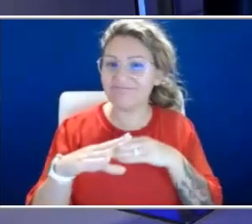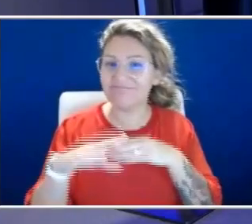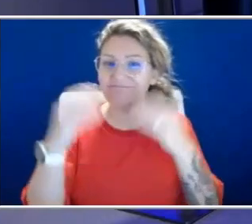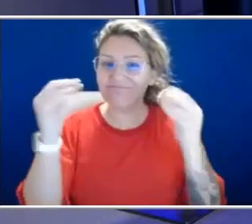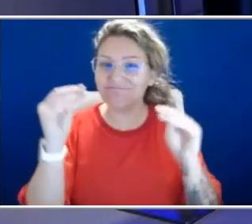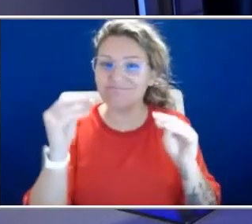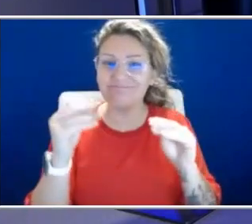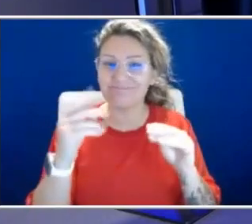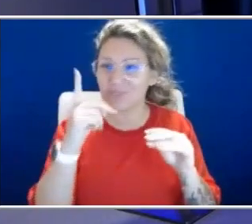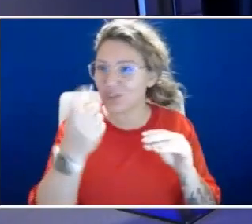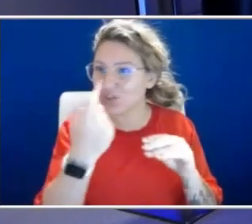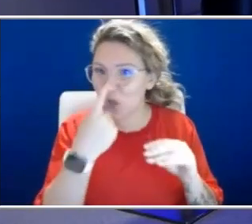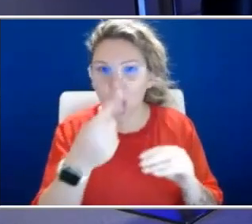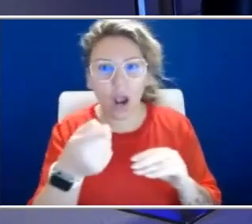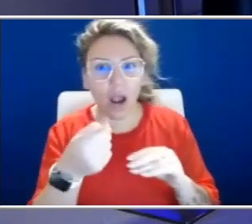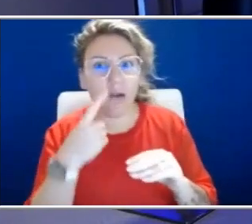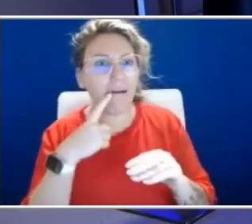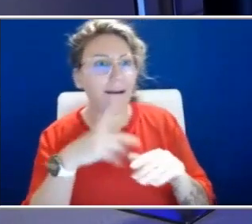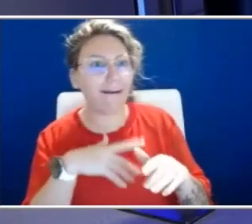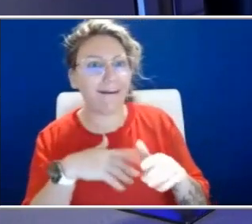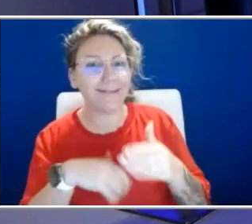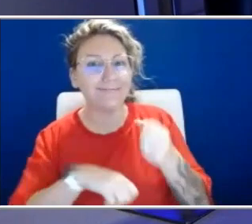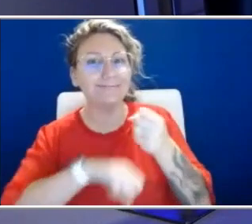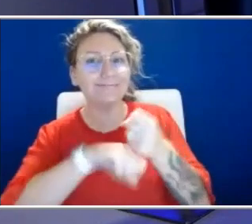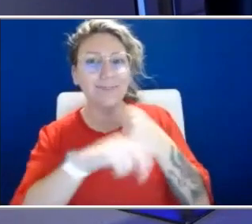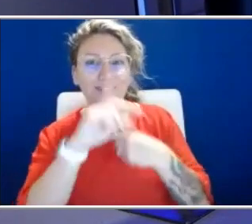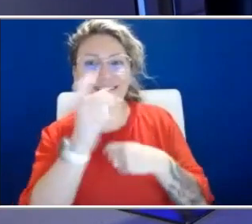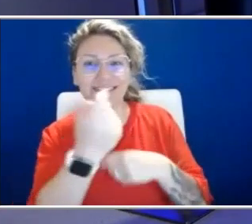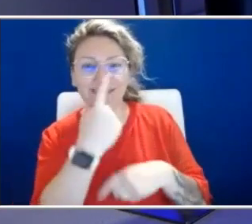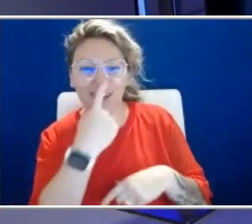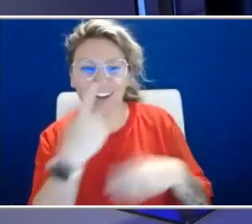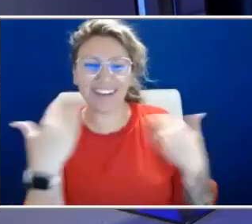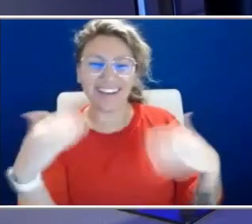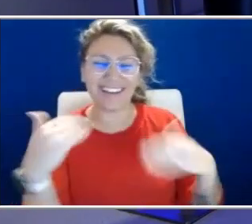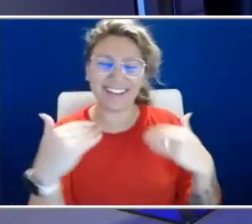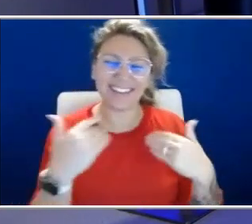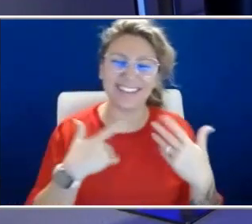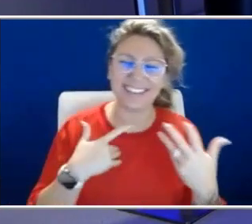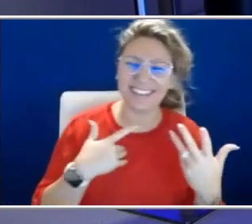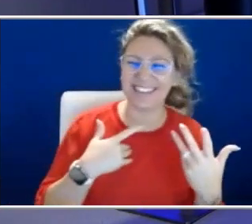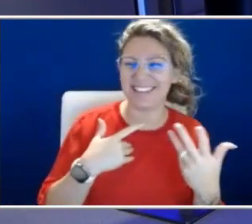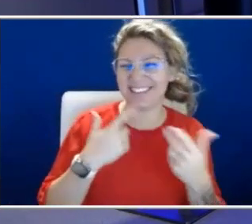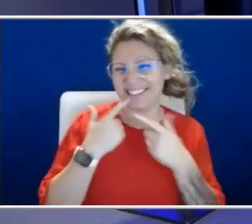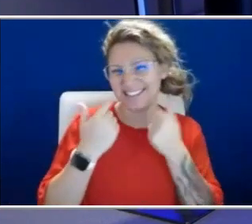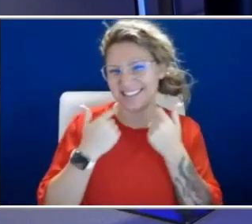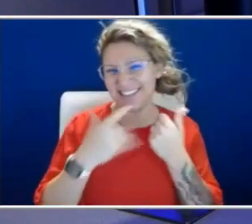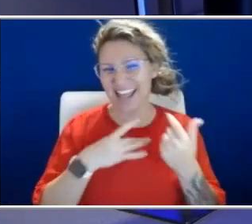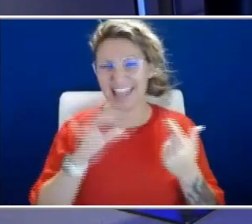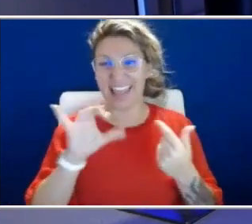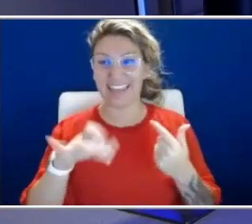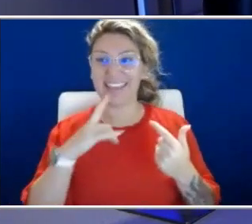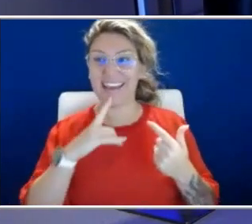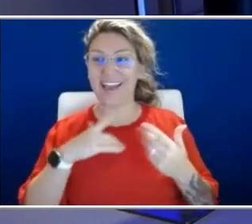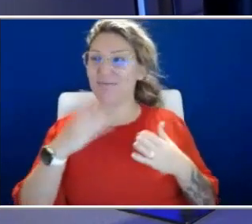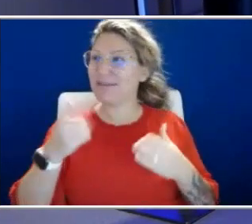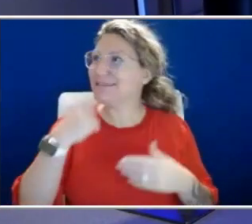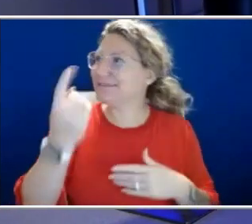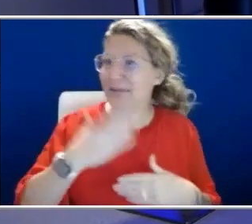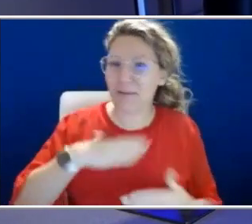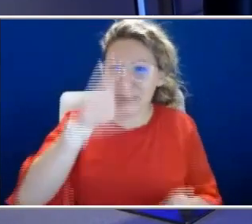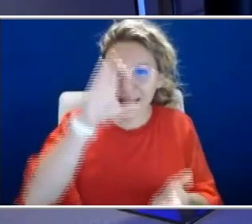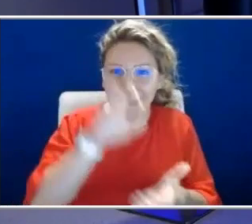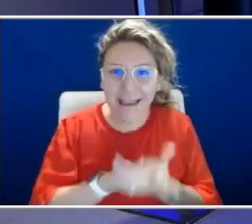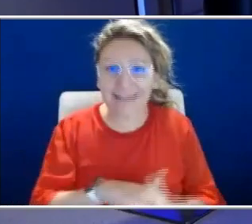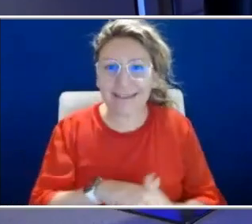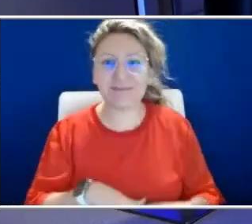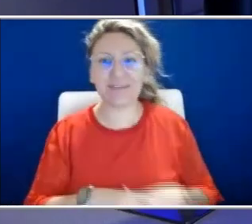Target, shopping at Target. Honestly, can't hurt. I like that. I'm going to tell my husband. And I talked to some